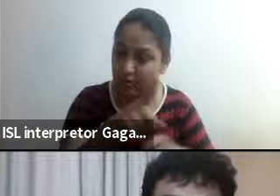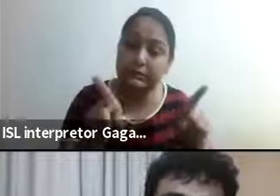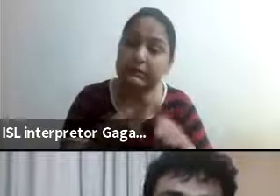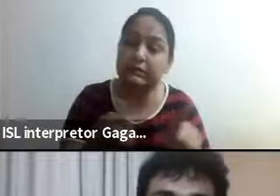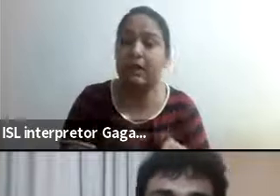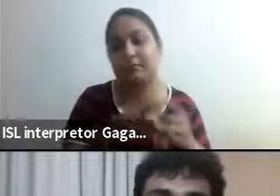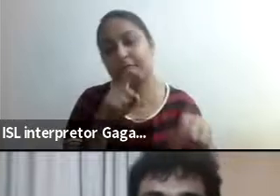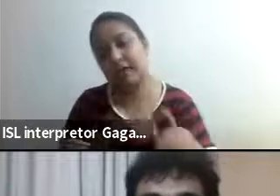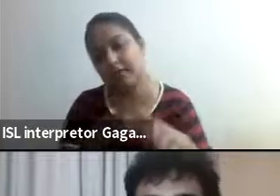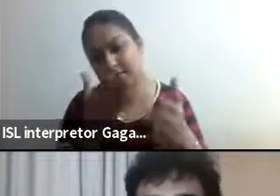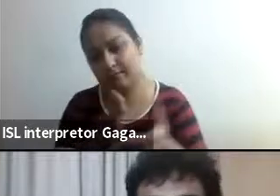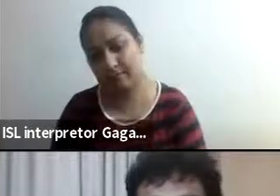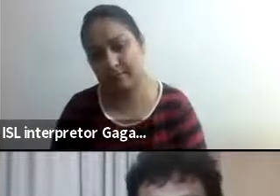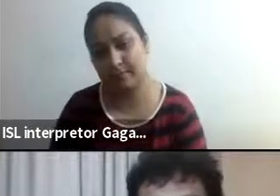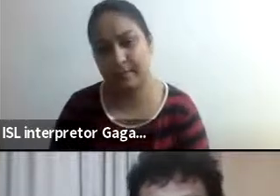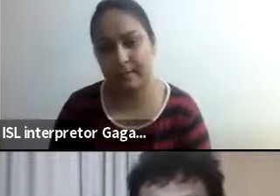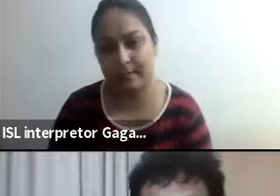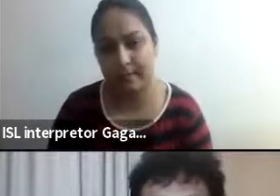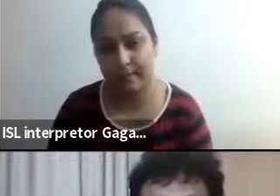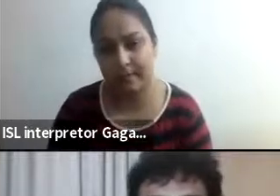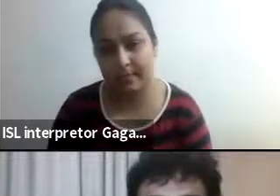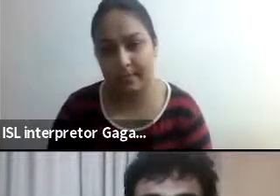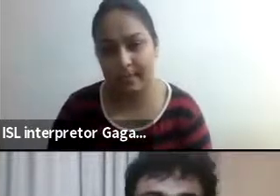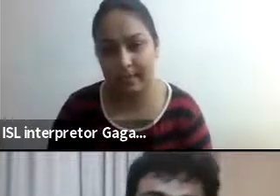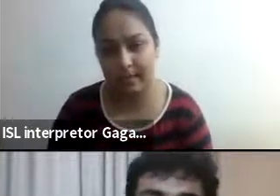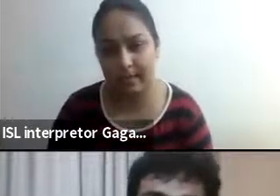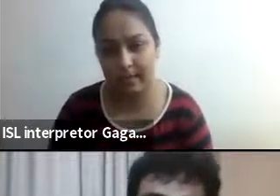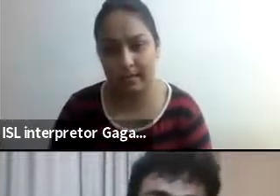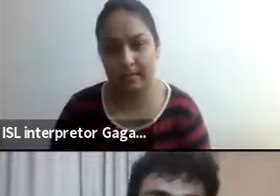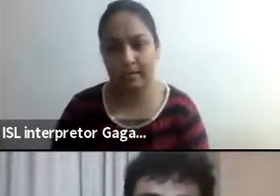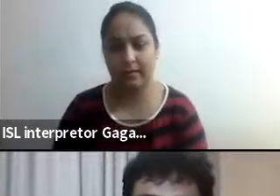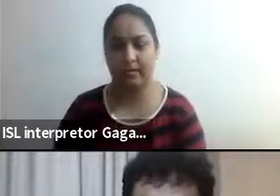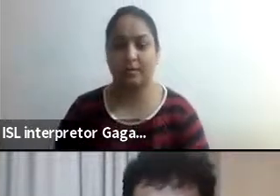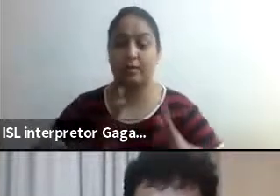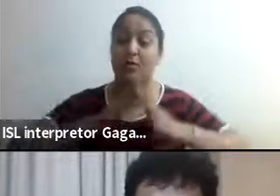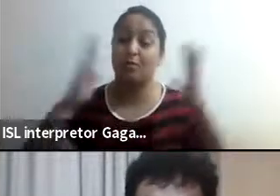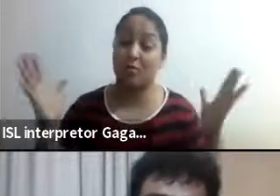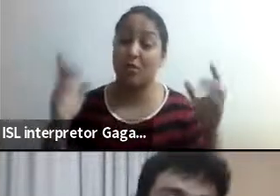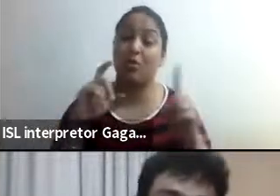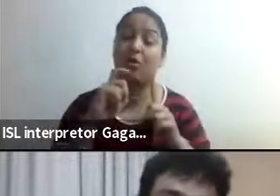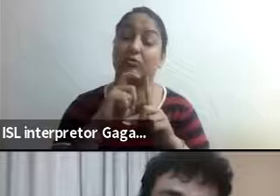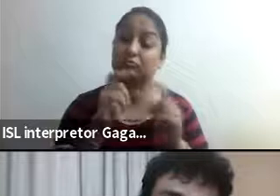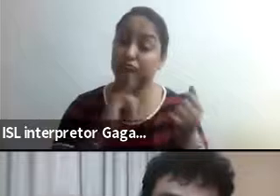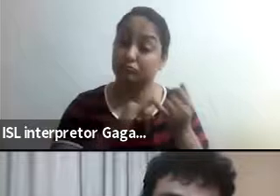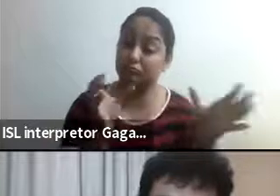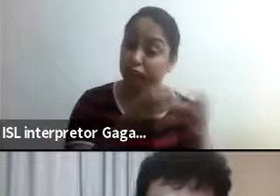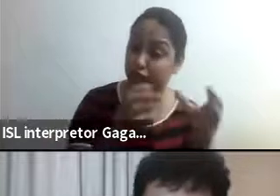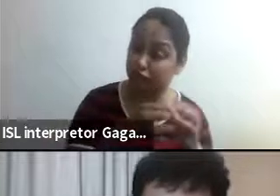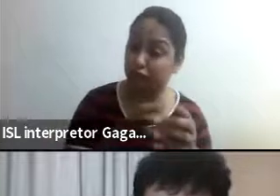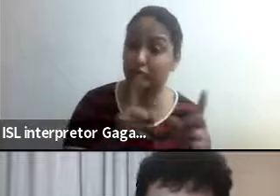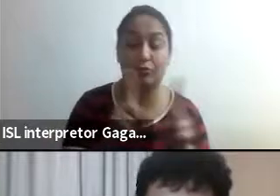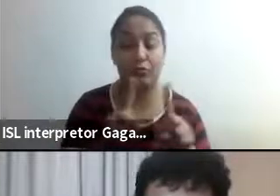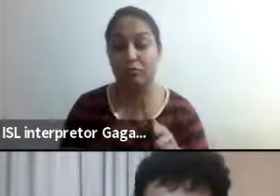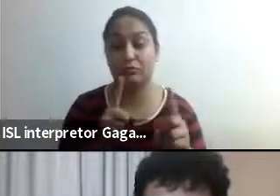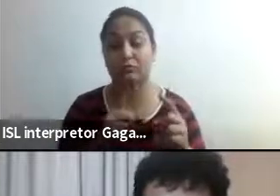time. Uh, so, like, for instance, a lot of indigenous societies don't inherit